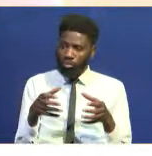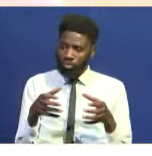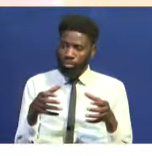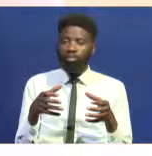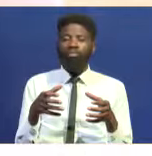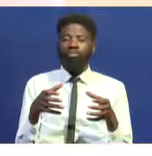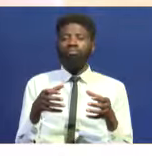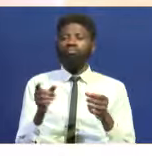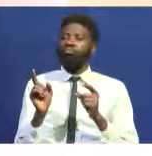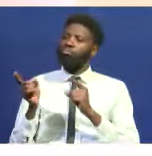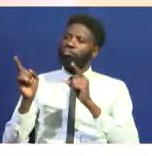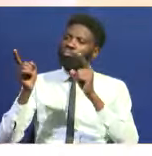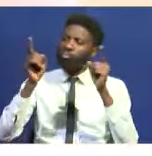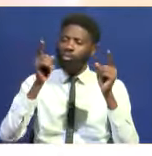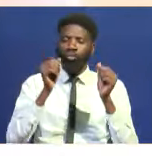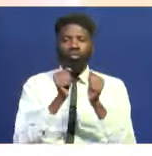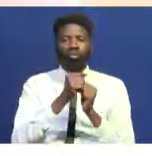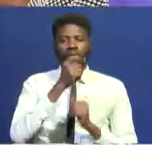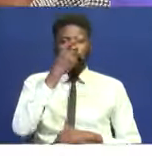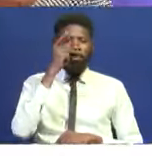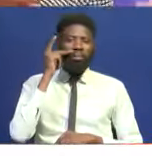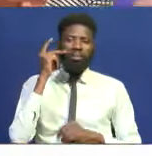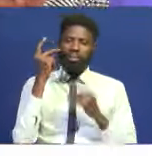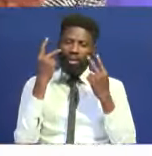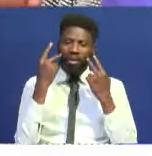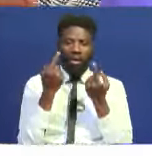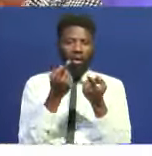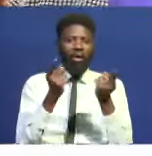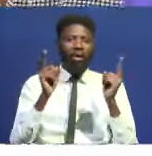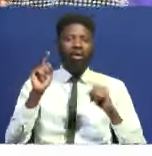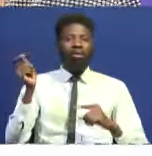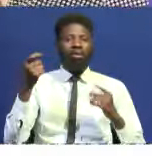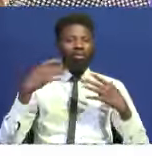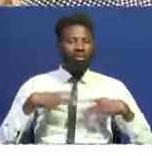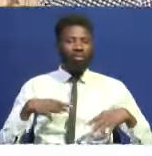mahali na nimeona Wakenya wote wanampenda.